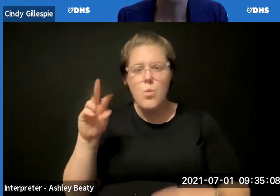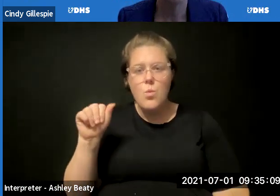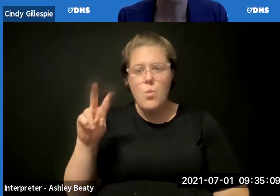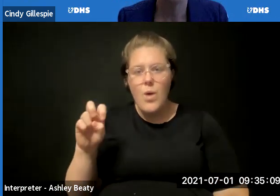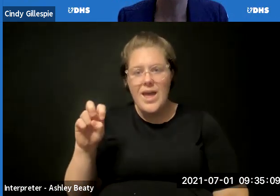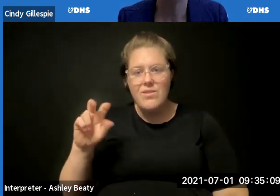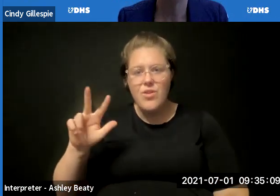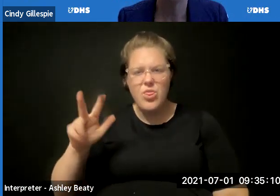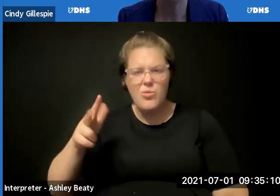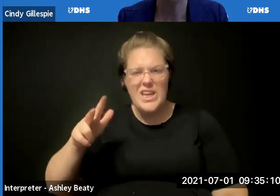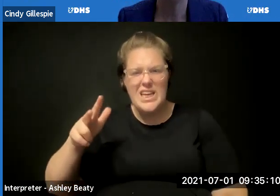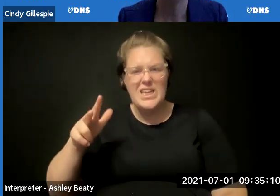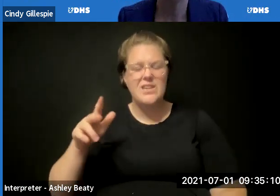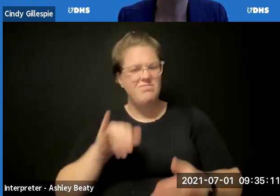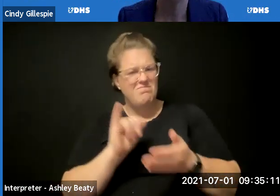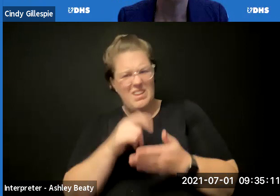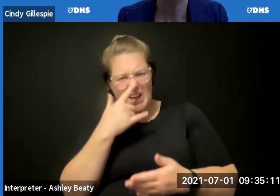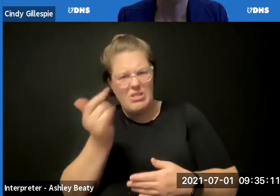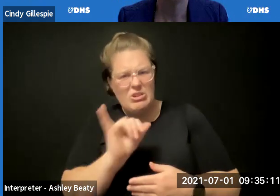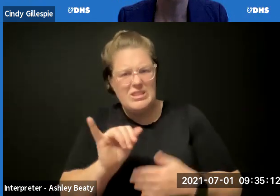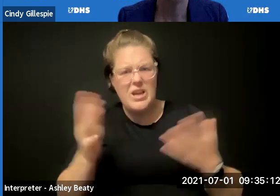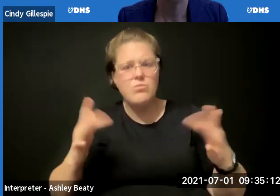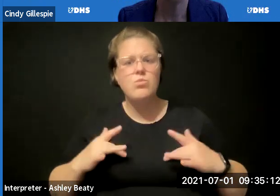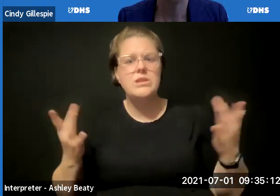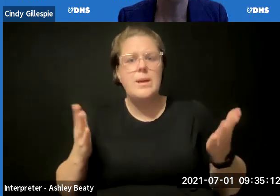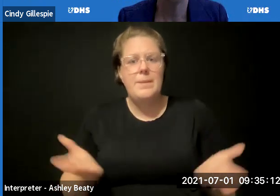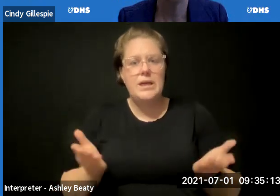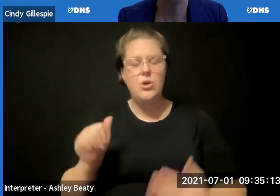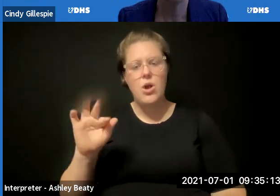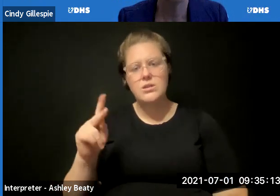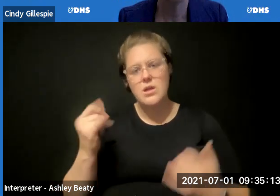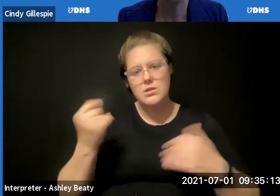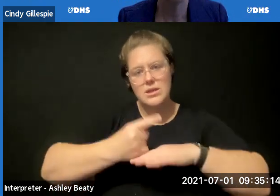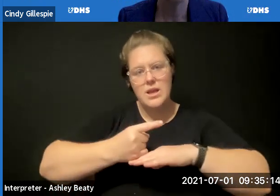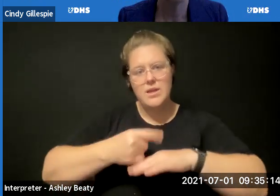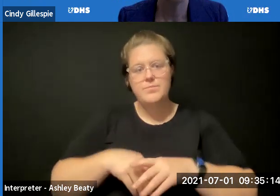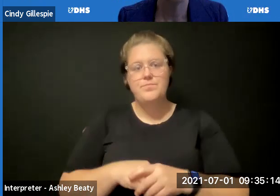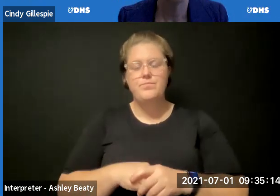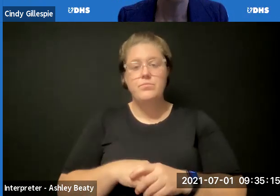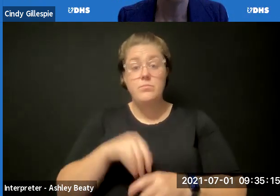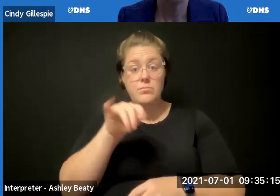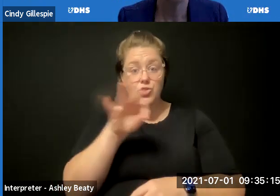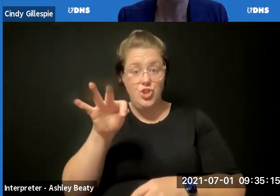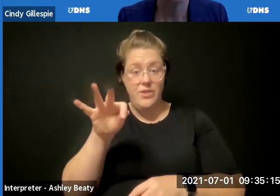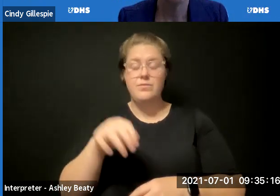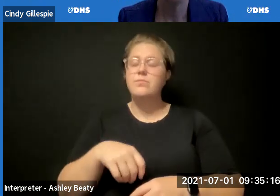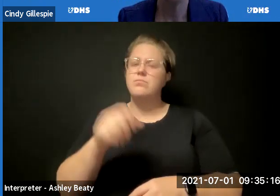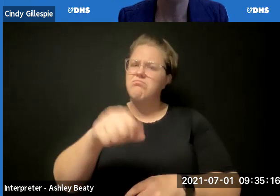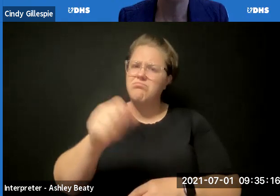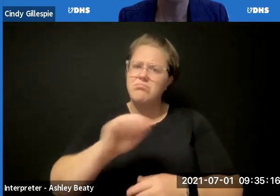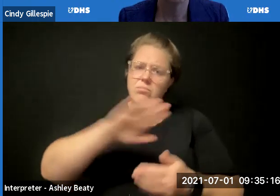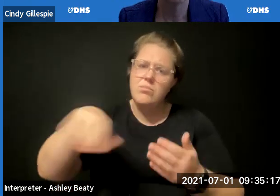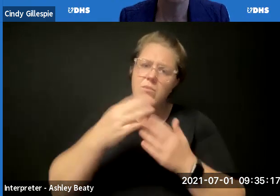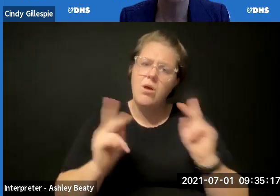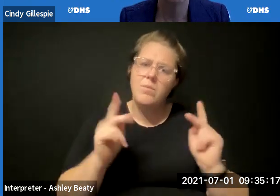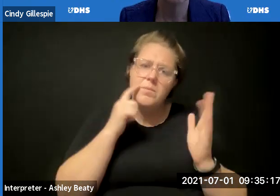and what the situation looks like here in Arkansas today? Sure. I mean, I think everybody sees the news, that whether they get it through social media,